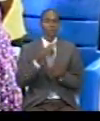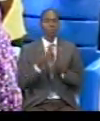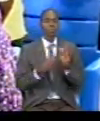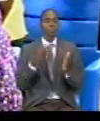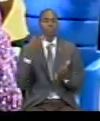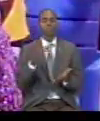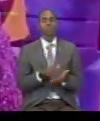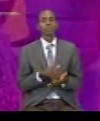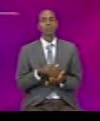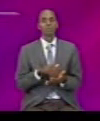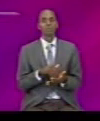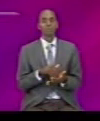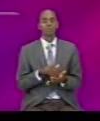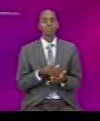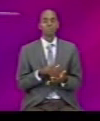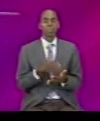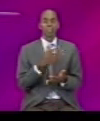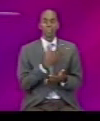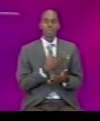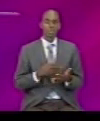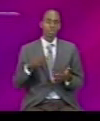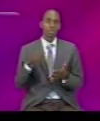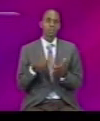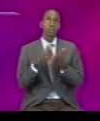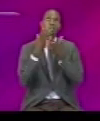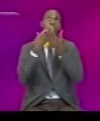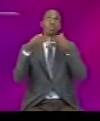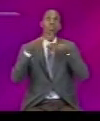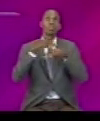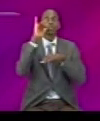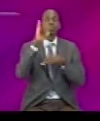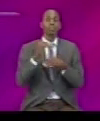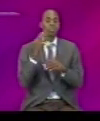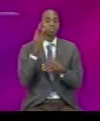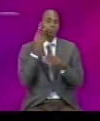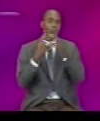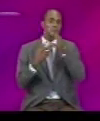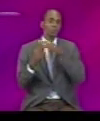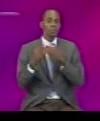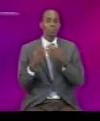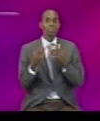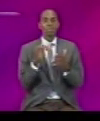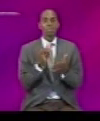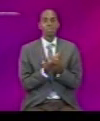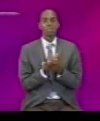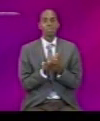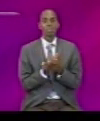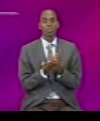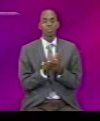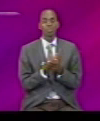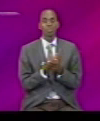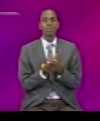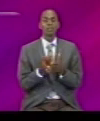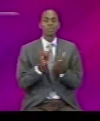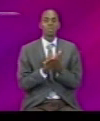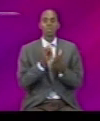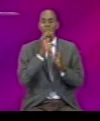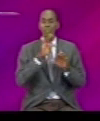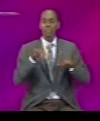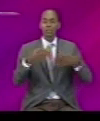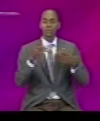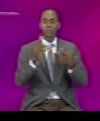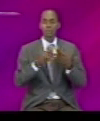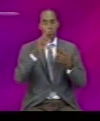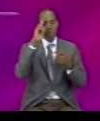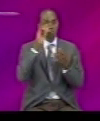again. And this heavenly vision that is delivered faithfully to the saints, you are going to carry it